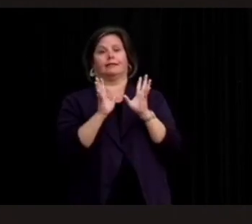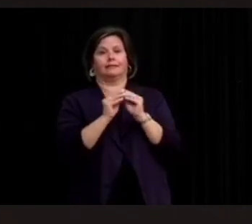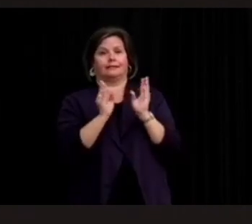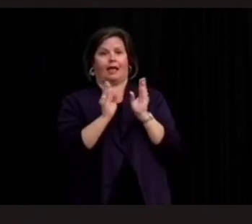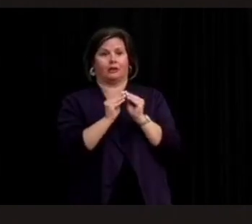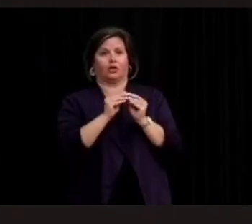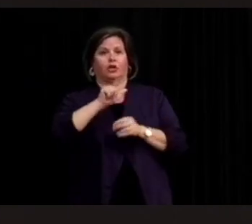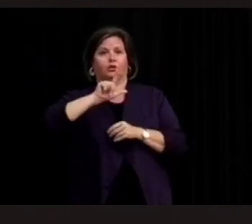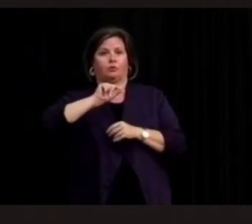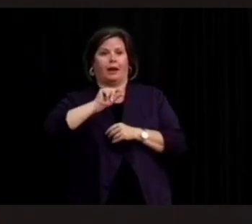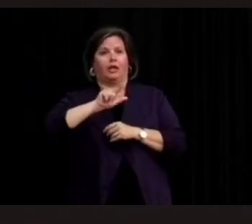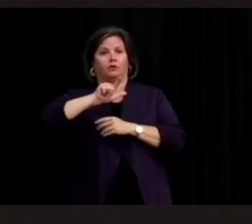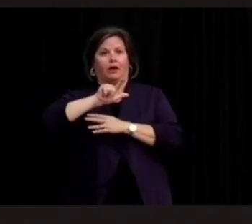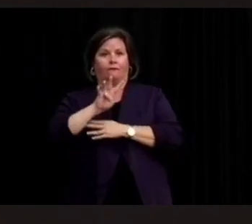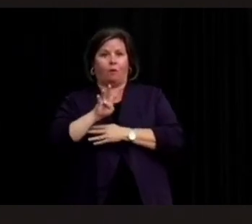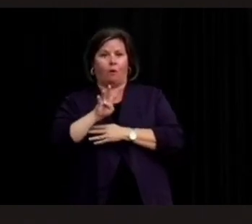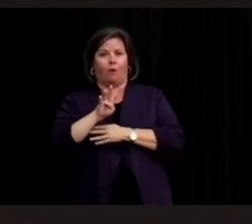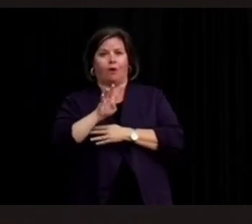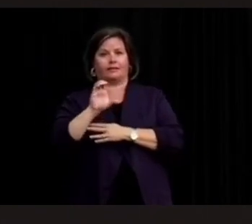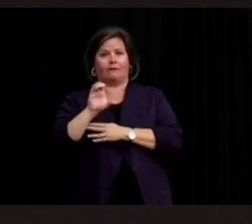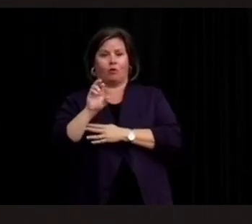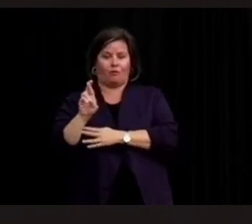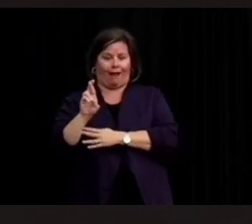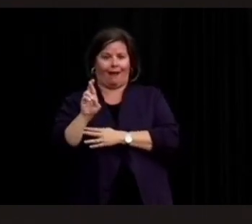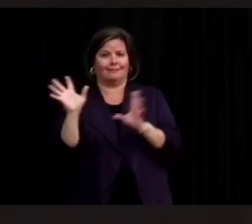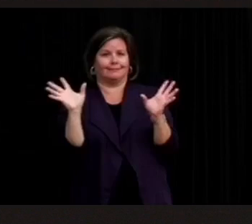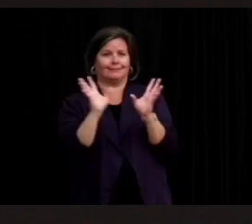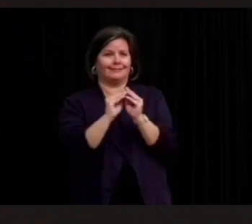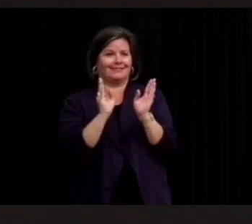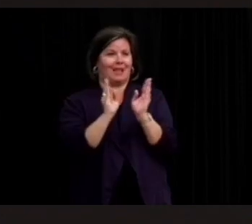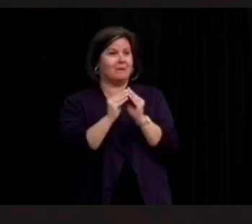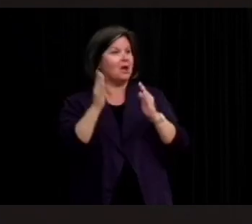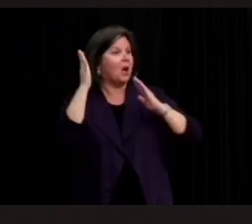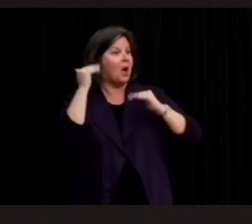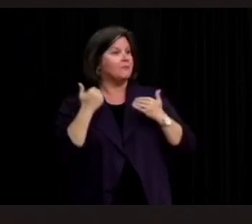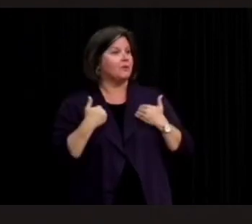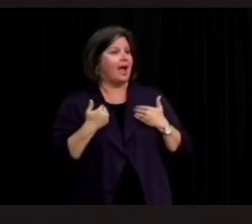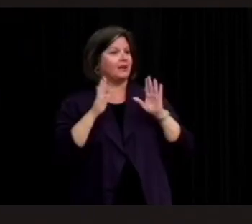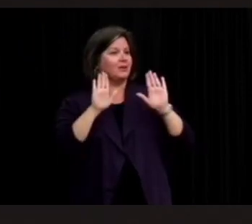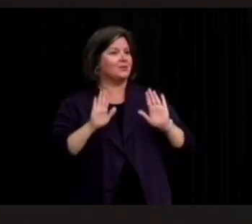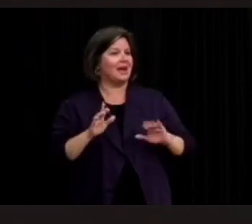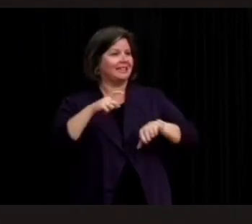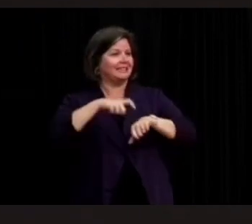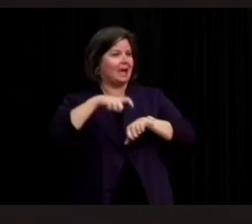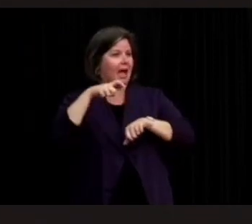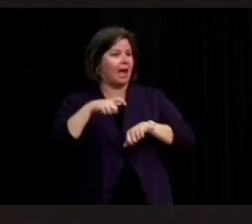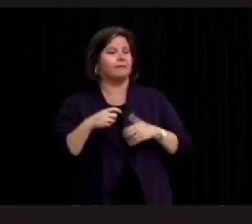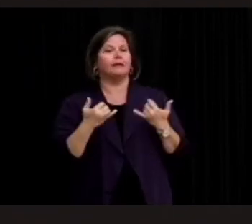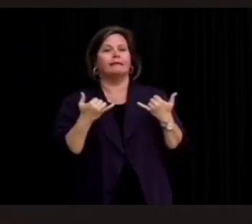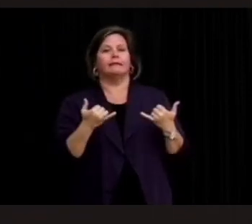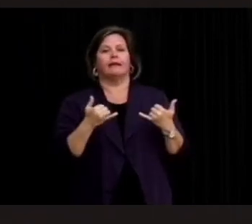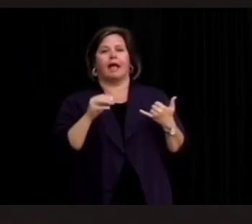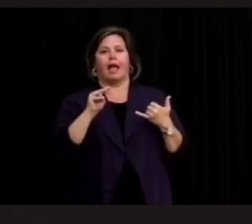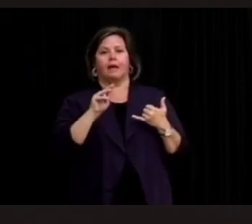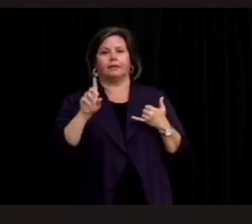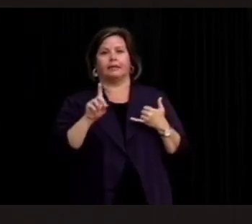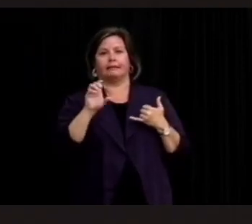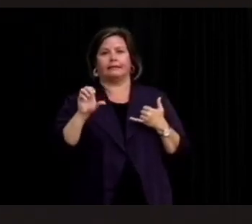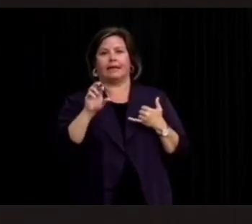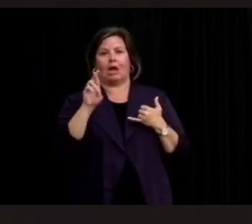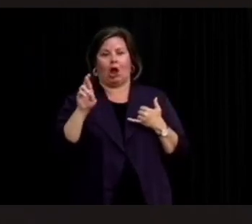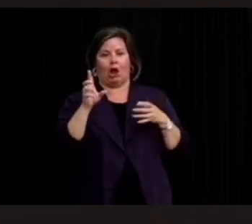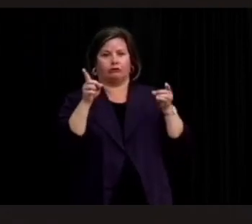Civil Rights Summit. I hope everyone had a great time. I will now bring up MDCR Director of